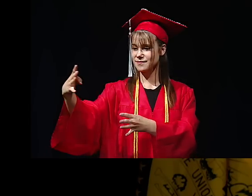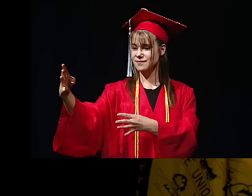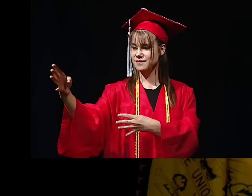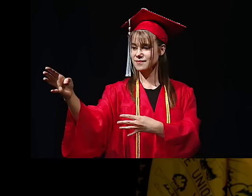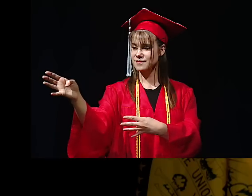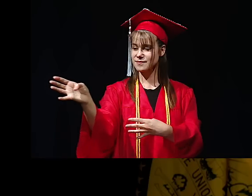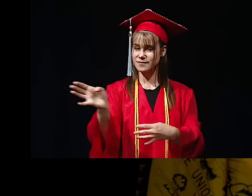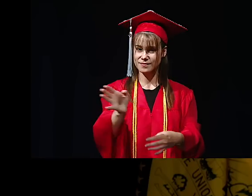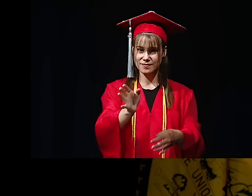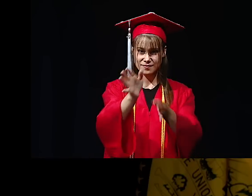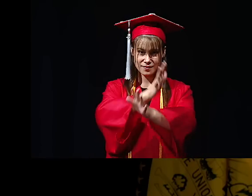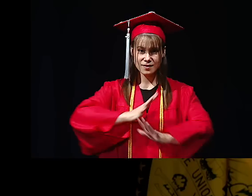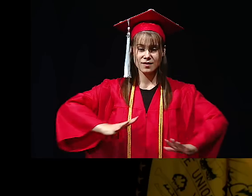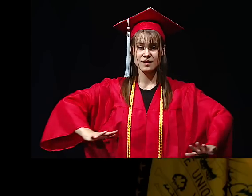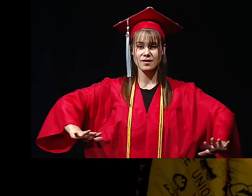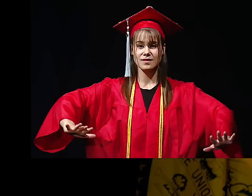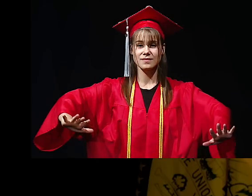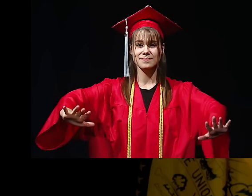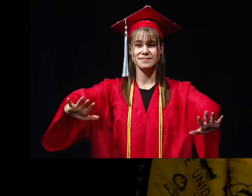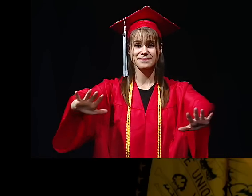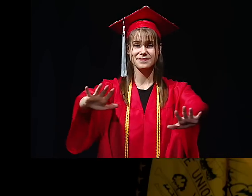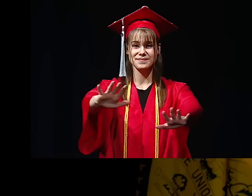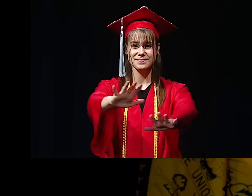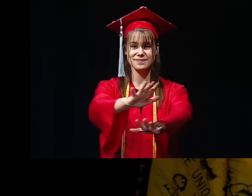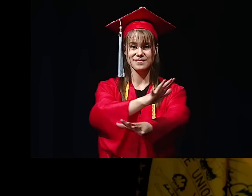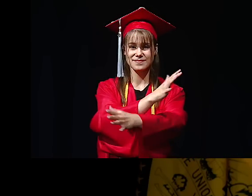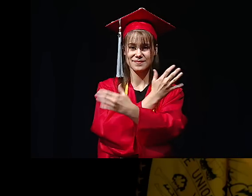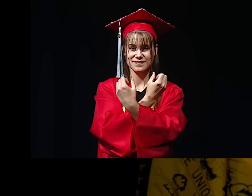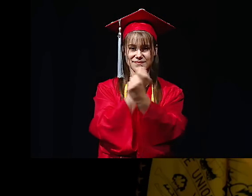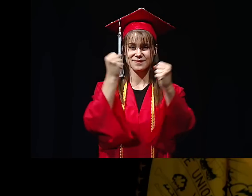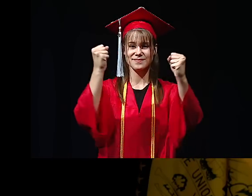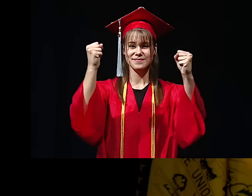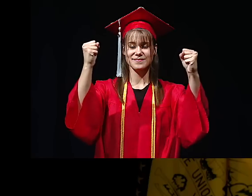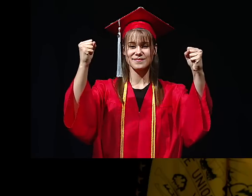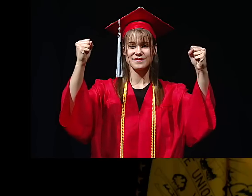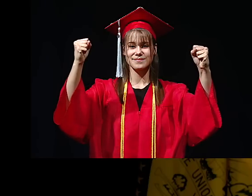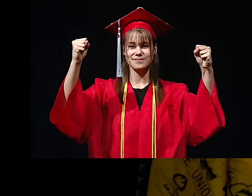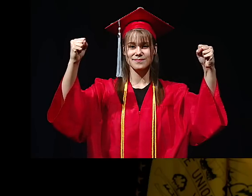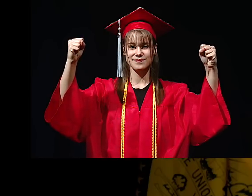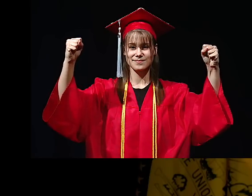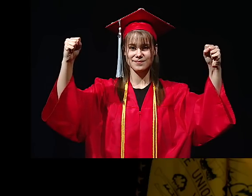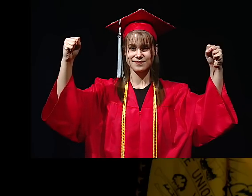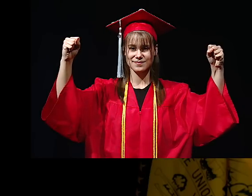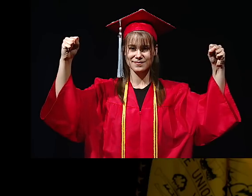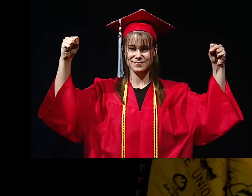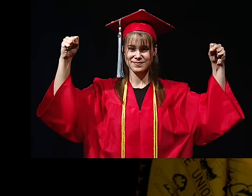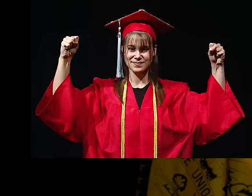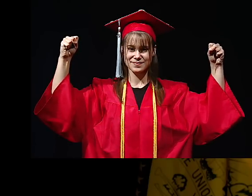wave o'er the land of the